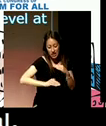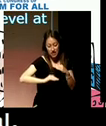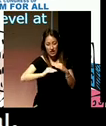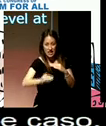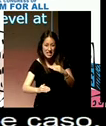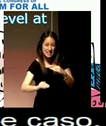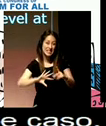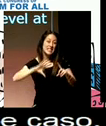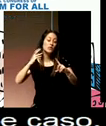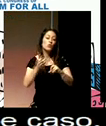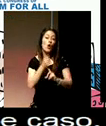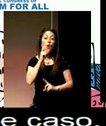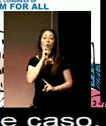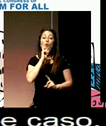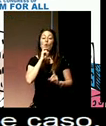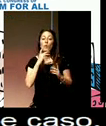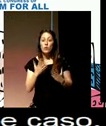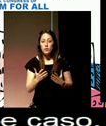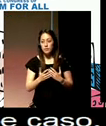not allow everybody to